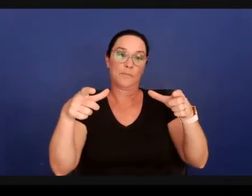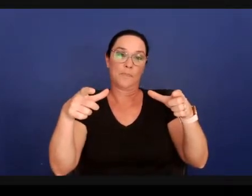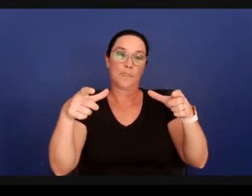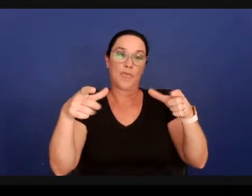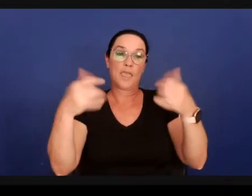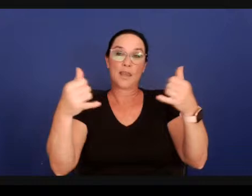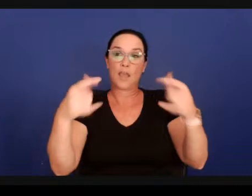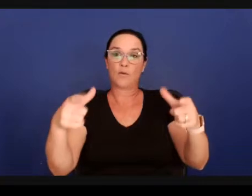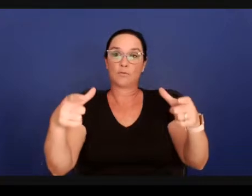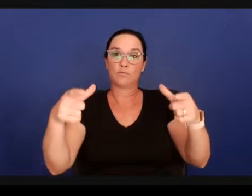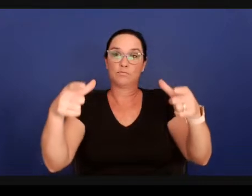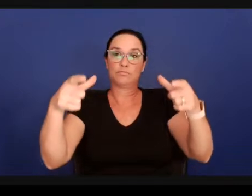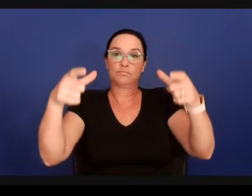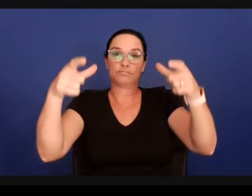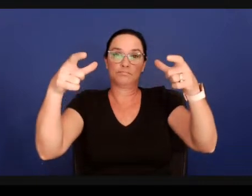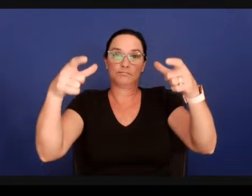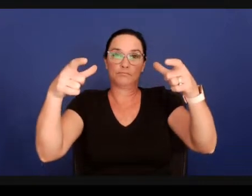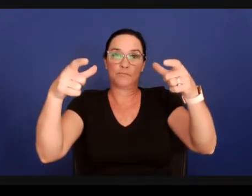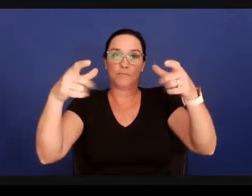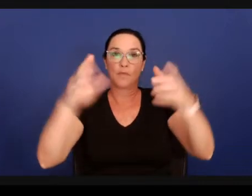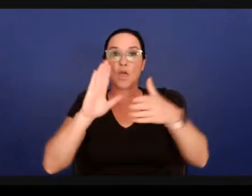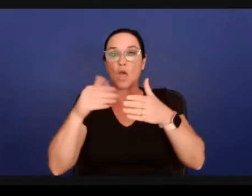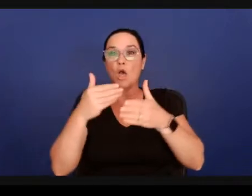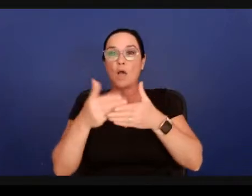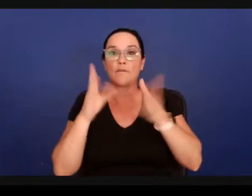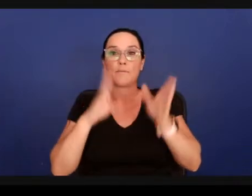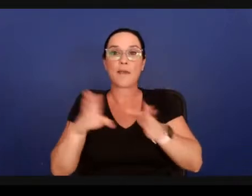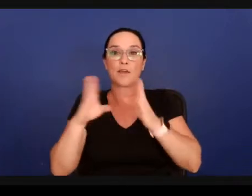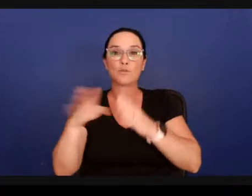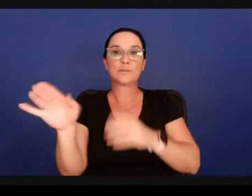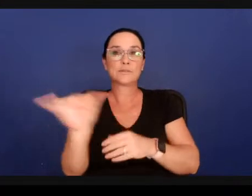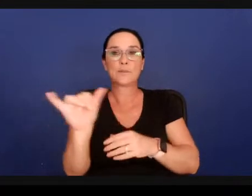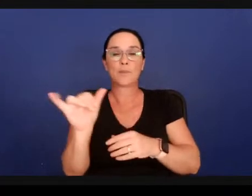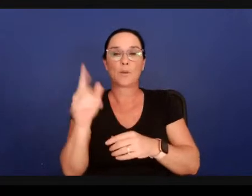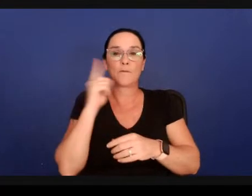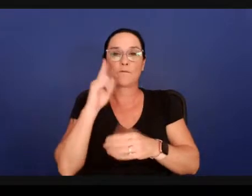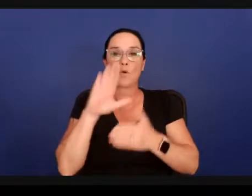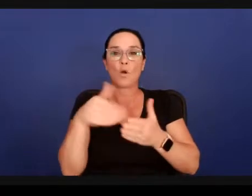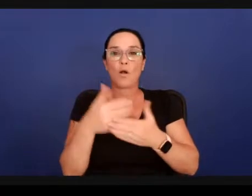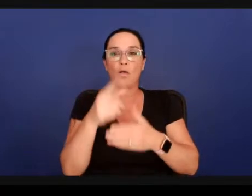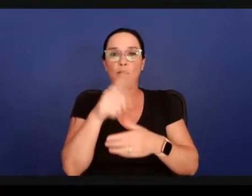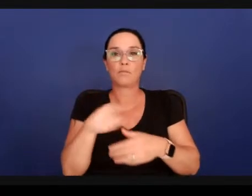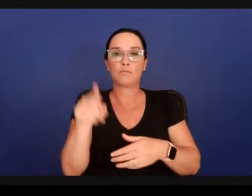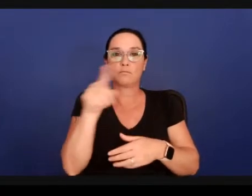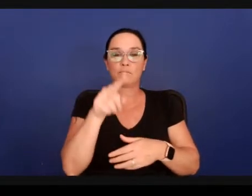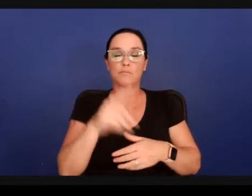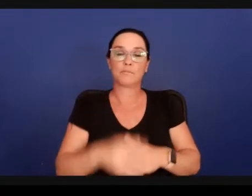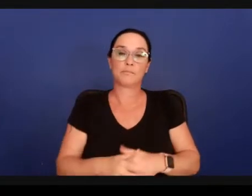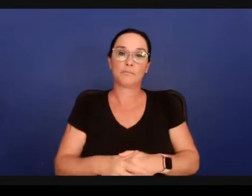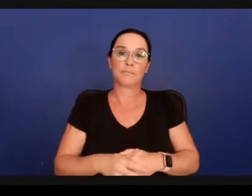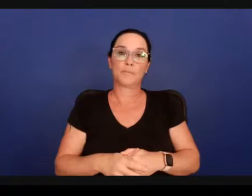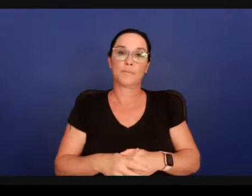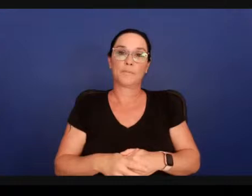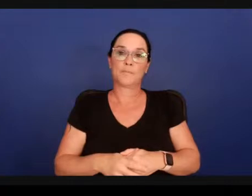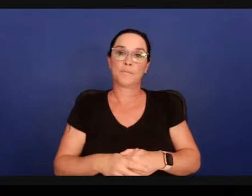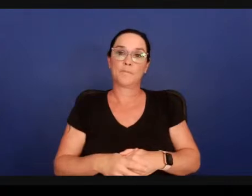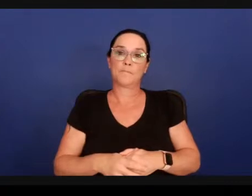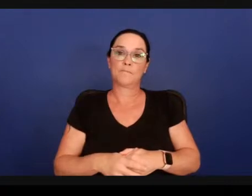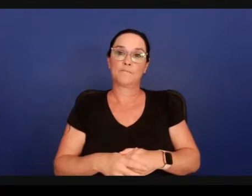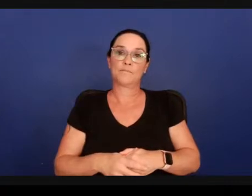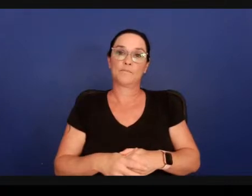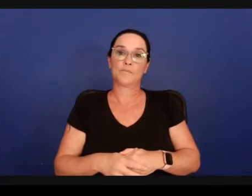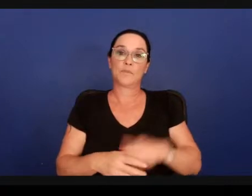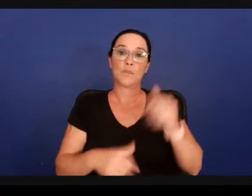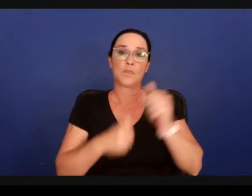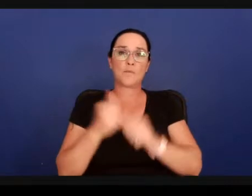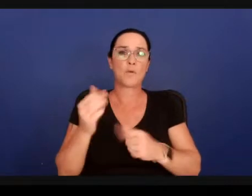too. All those patterns are similar across all these summit stations. But most unique, what you notice